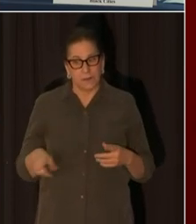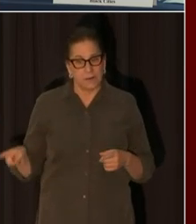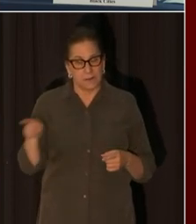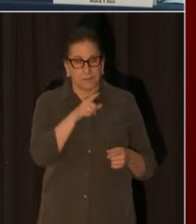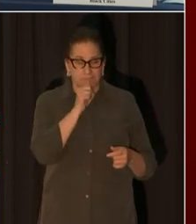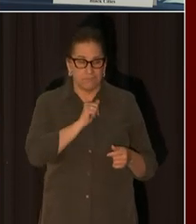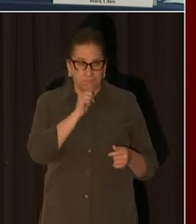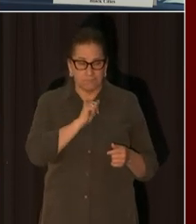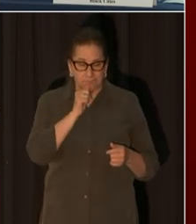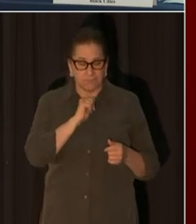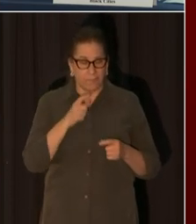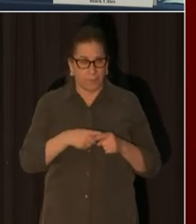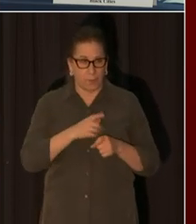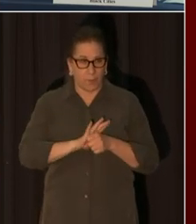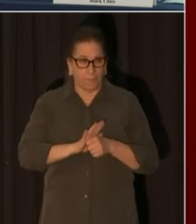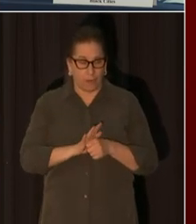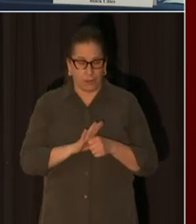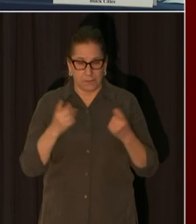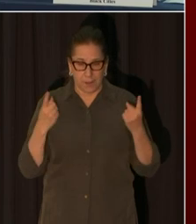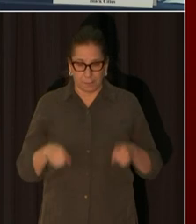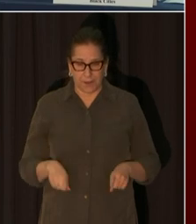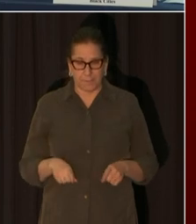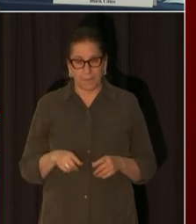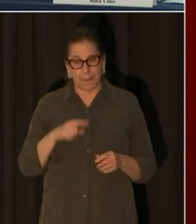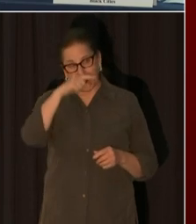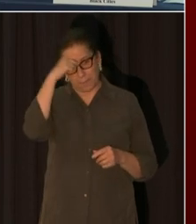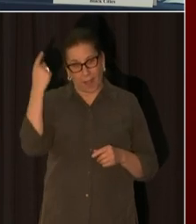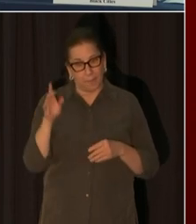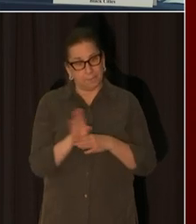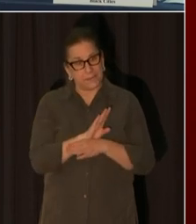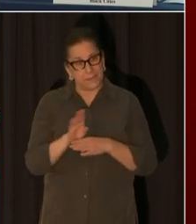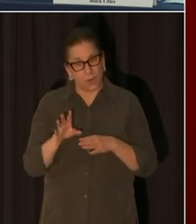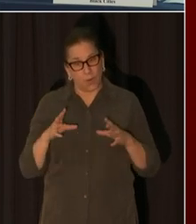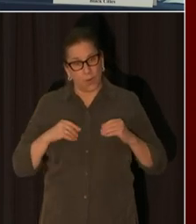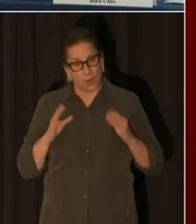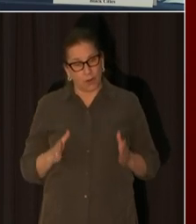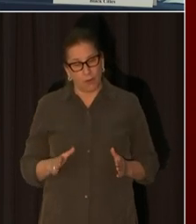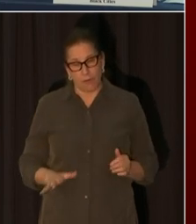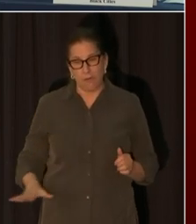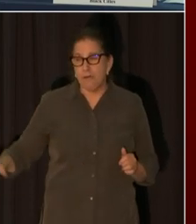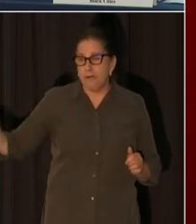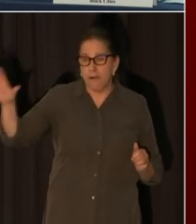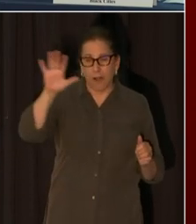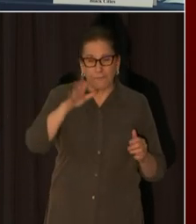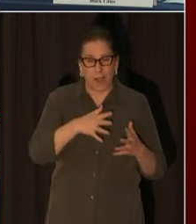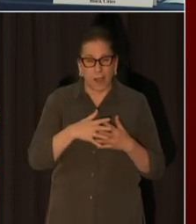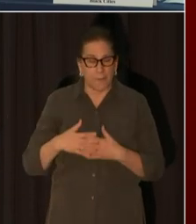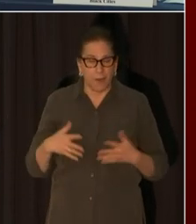Consequently, black businesses across the country were already reeling.